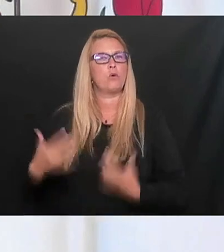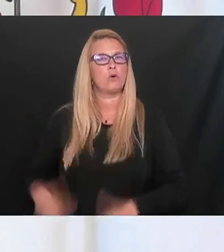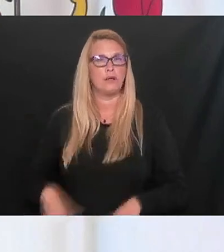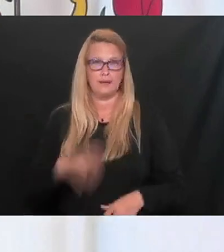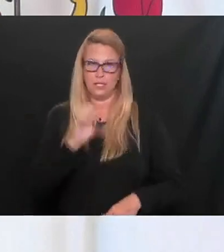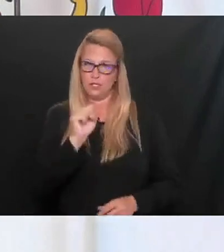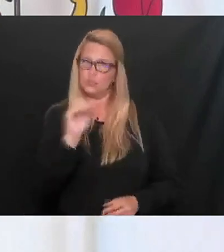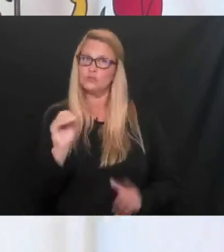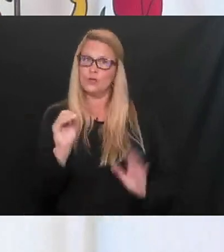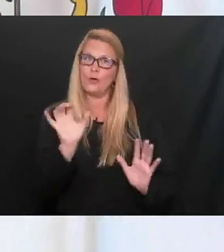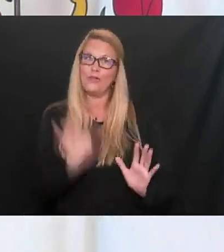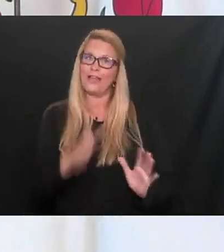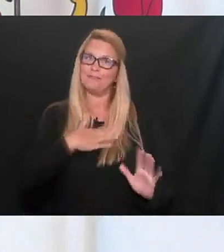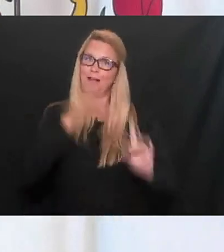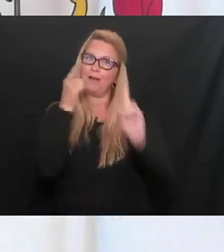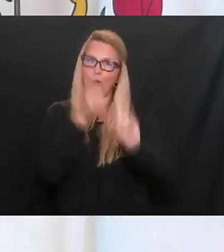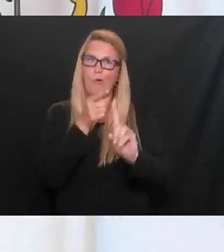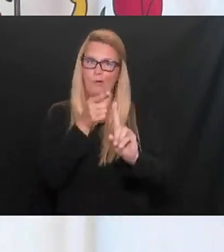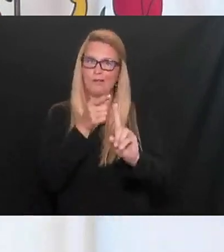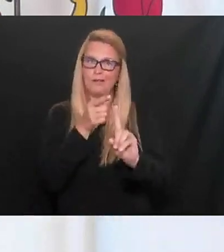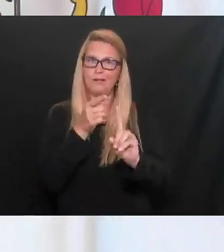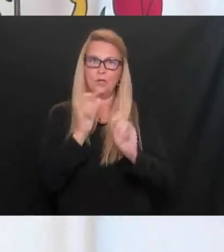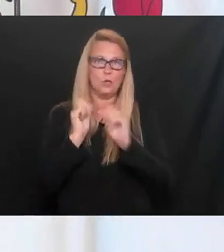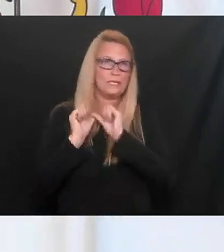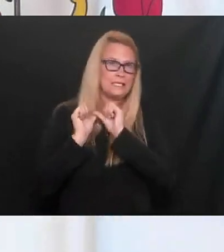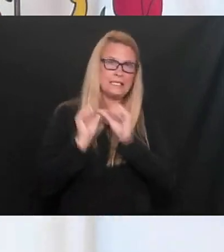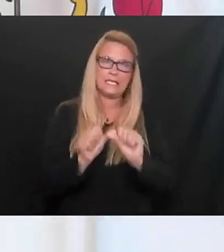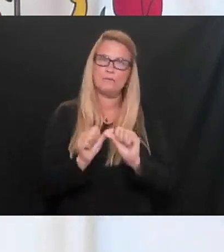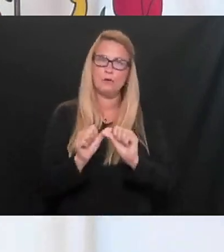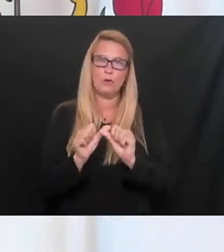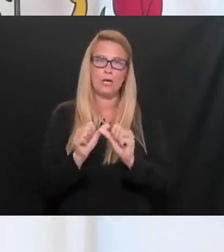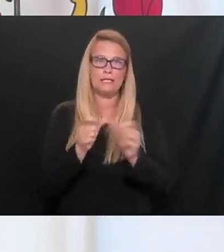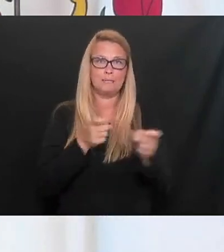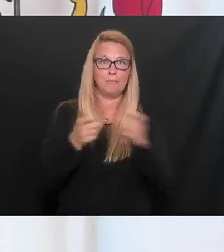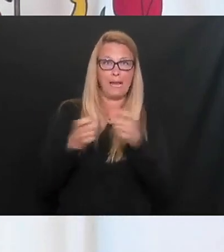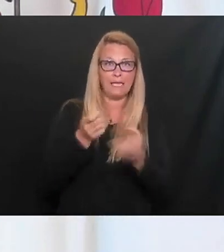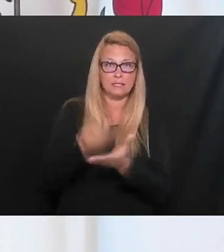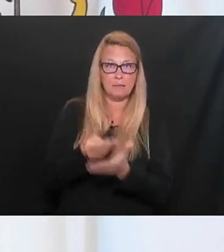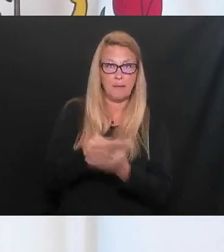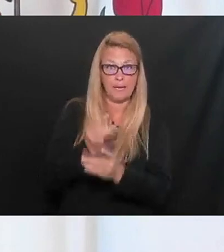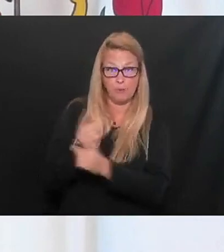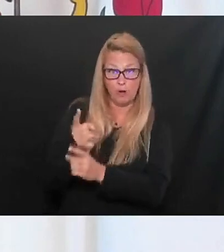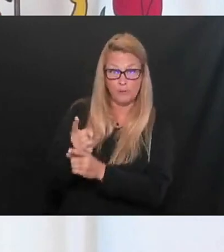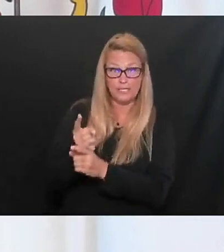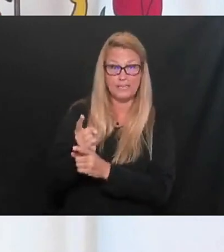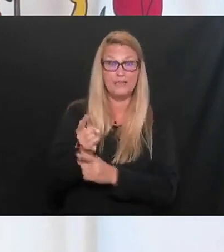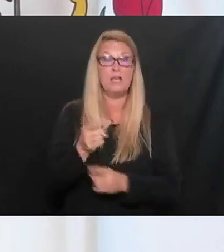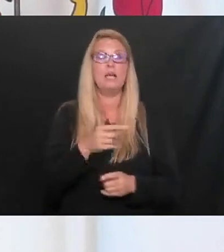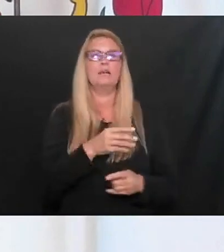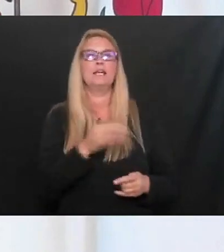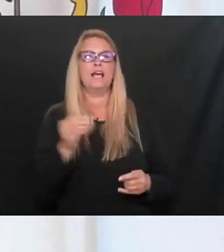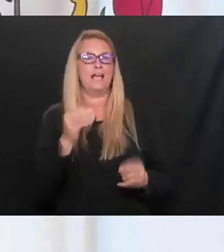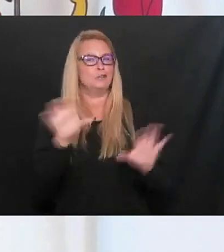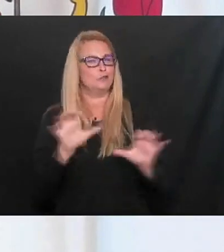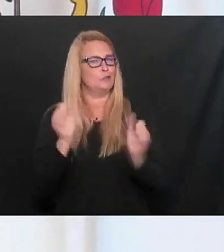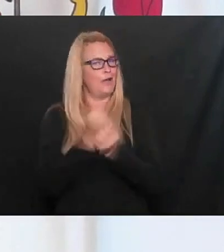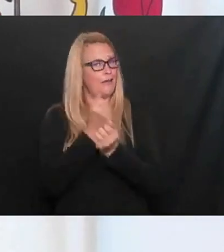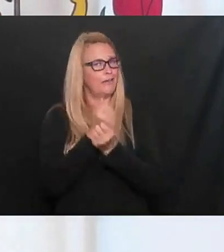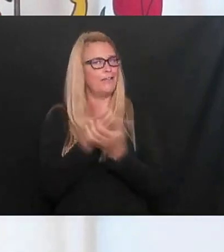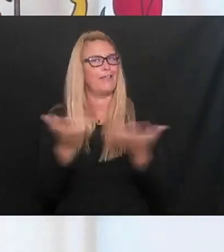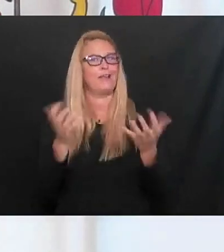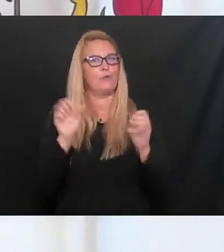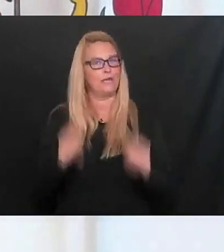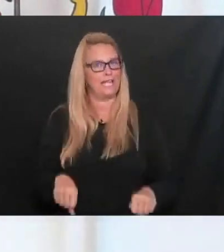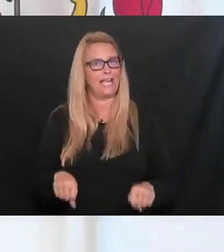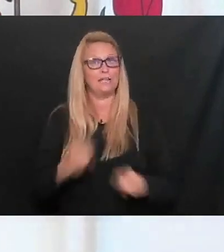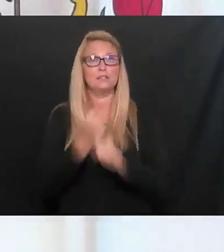so that's the goal. We're going to keep trying to manage your money properly, and we're going to absolutely do anything and everything we can